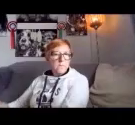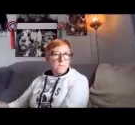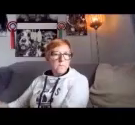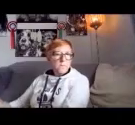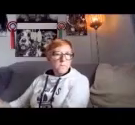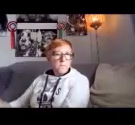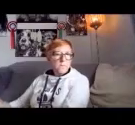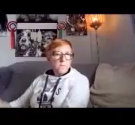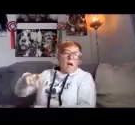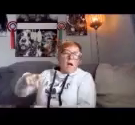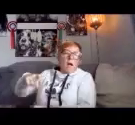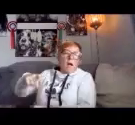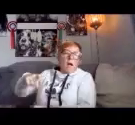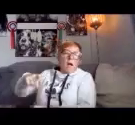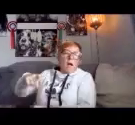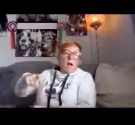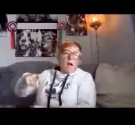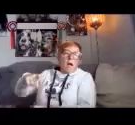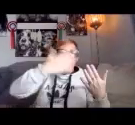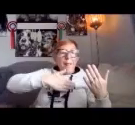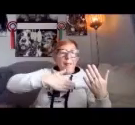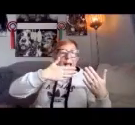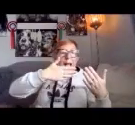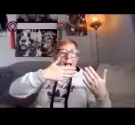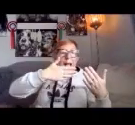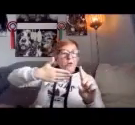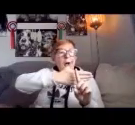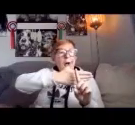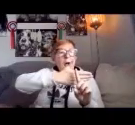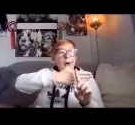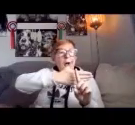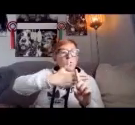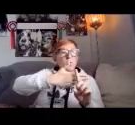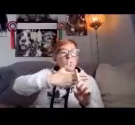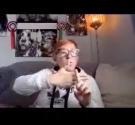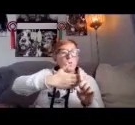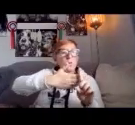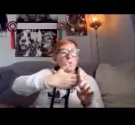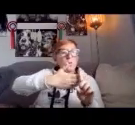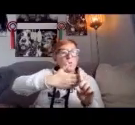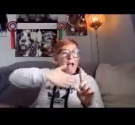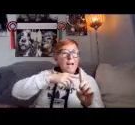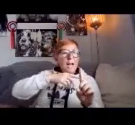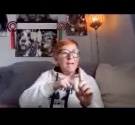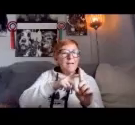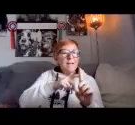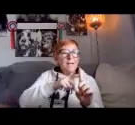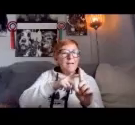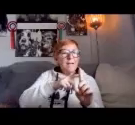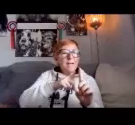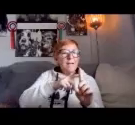a video. Sorry, Kathy, are you able to speak and elaborate? I don't know